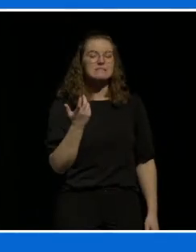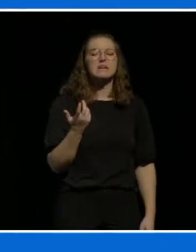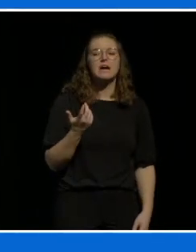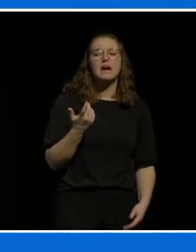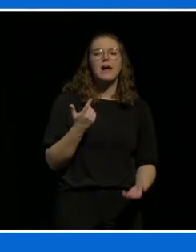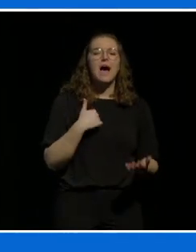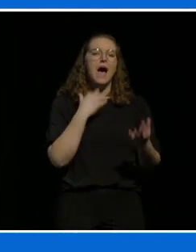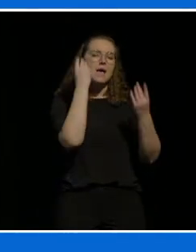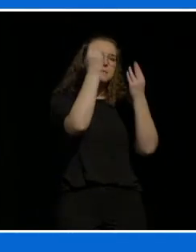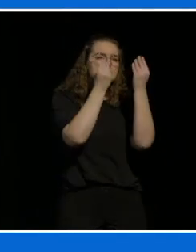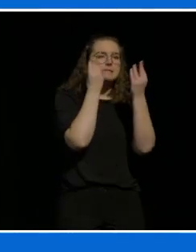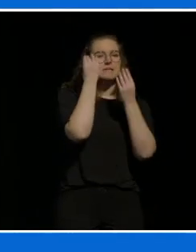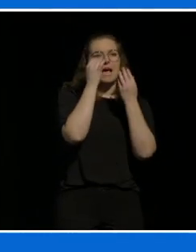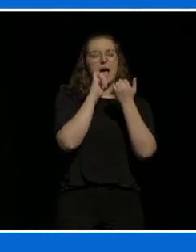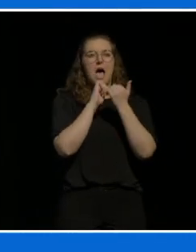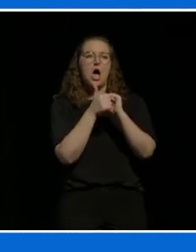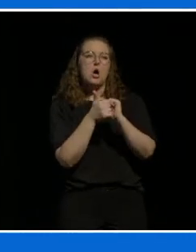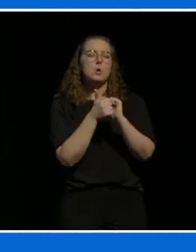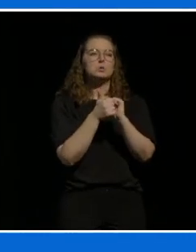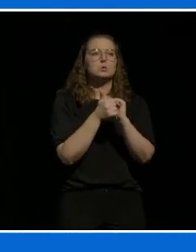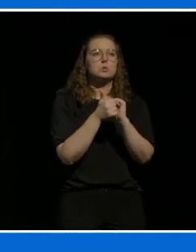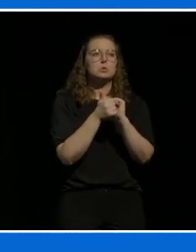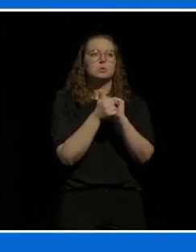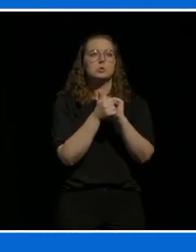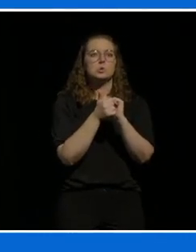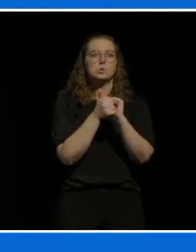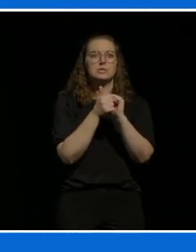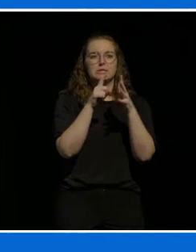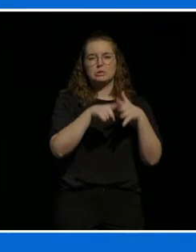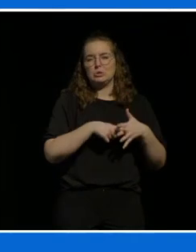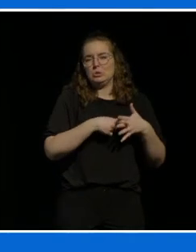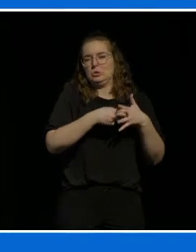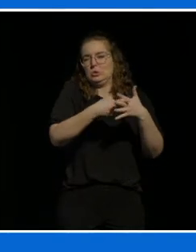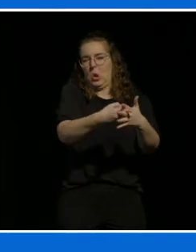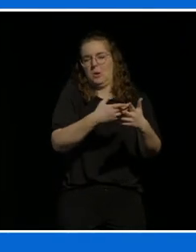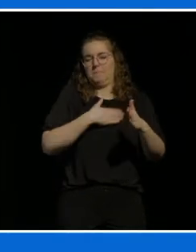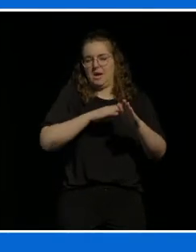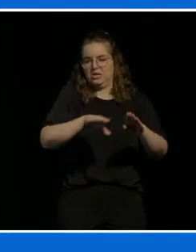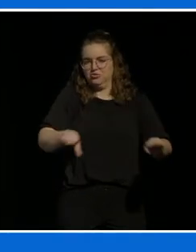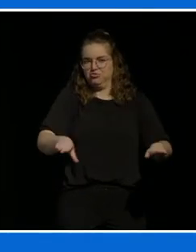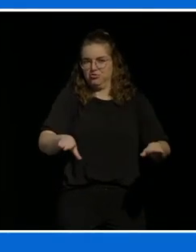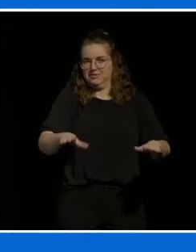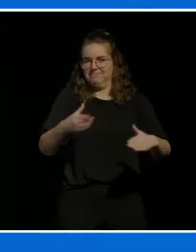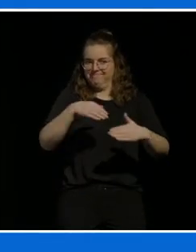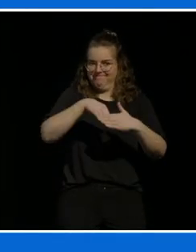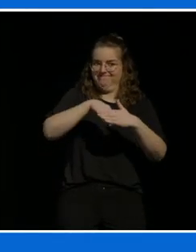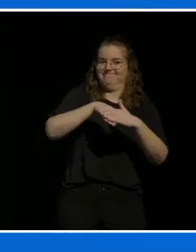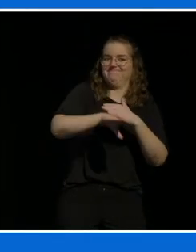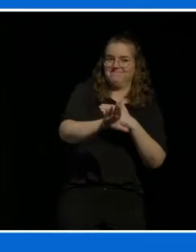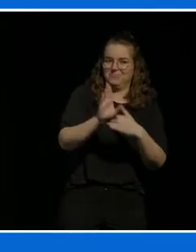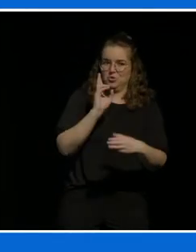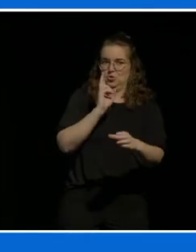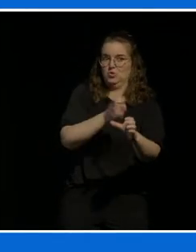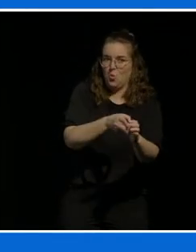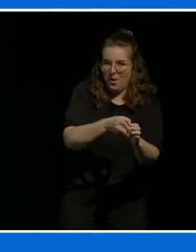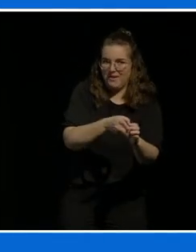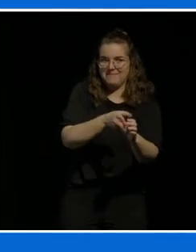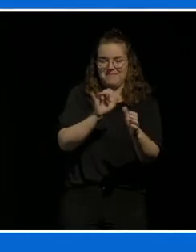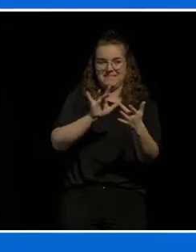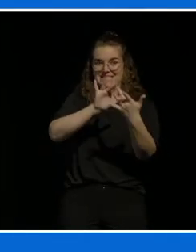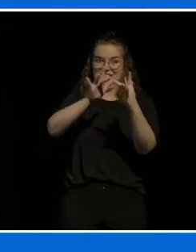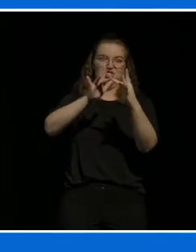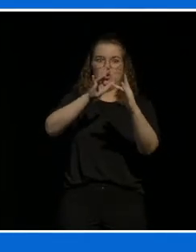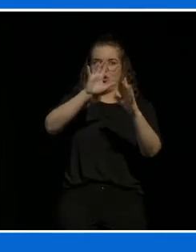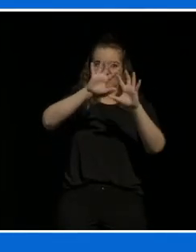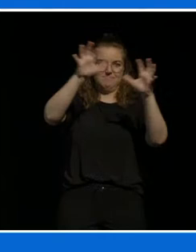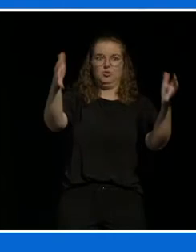about how to onboard my children into that, because it's inevitable. They are going to be in this new digital universe,